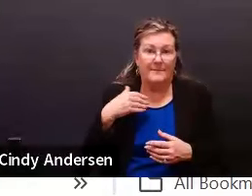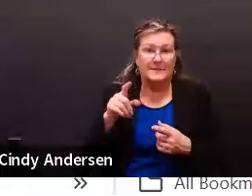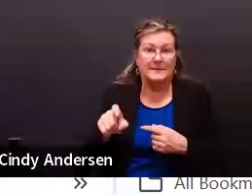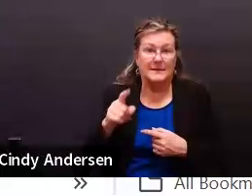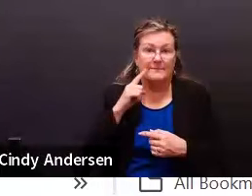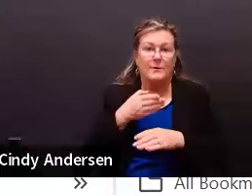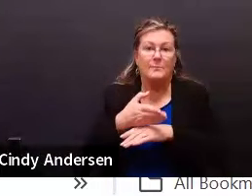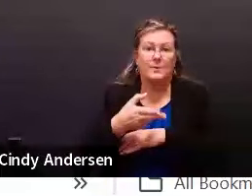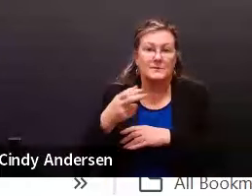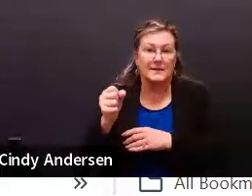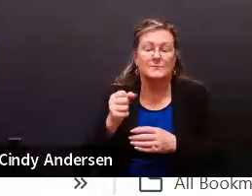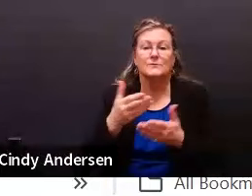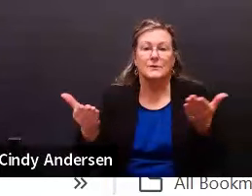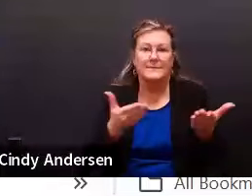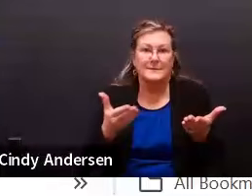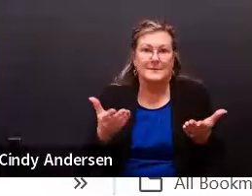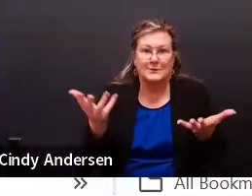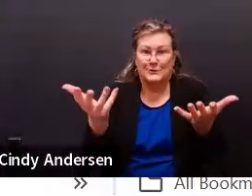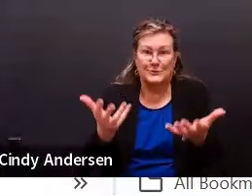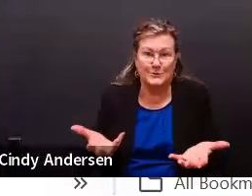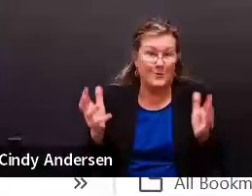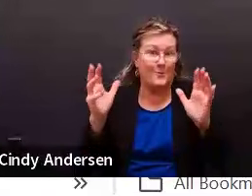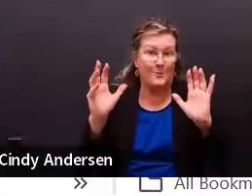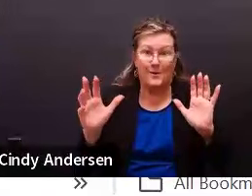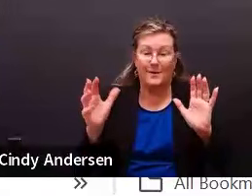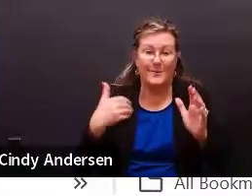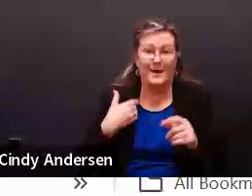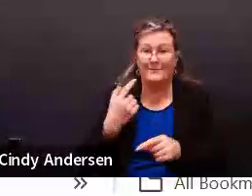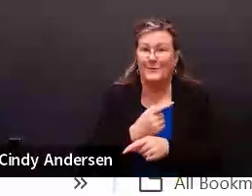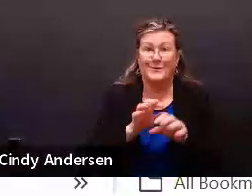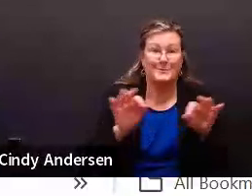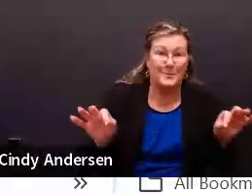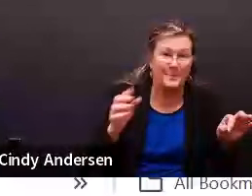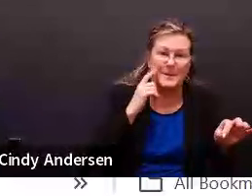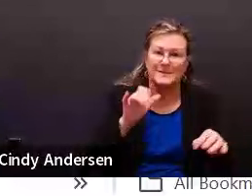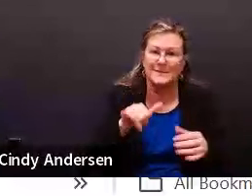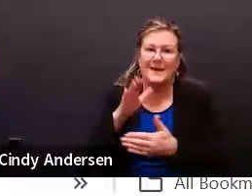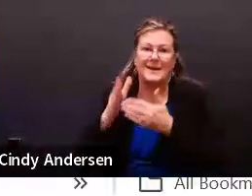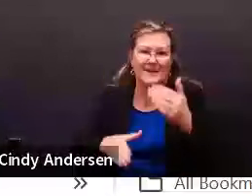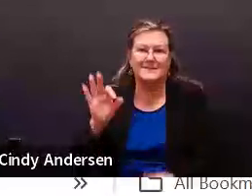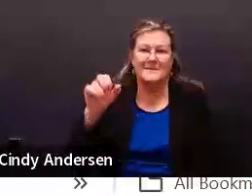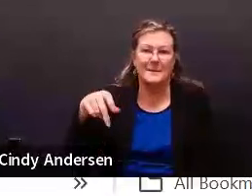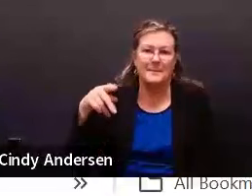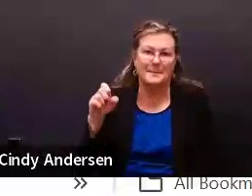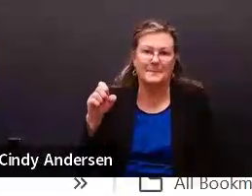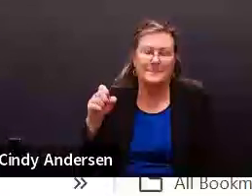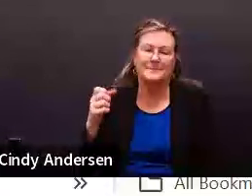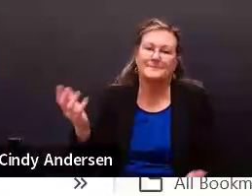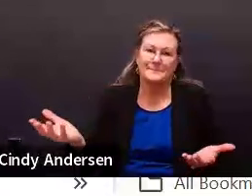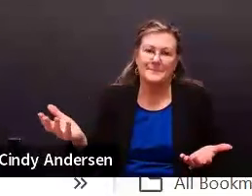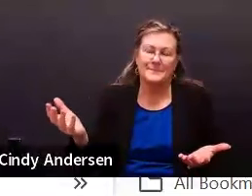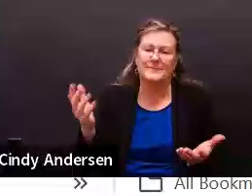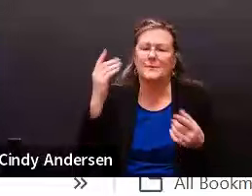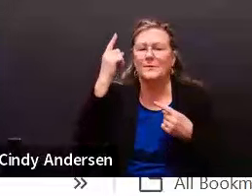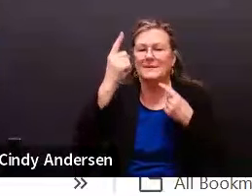those post-high services, then you don't want to do a regular diploma because it does end FAPE. So I think it really, you have to